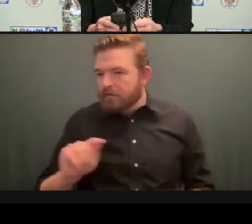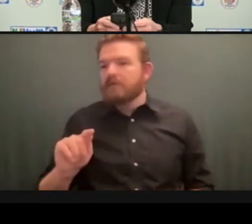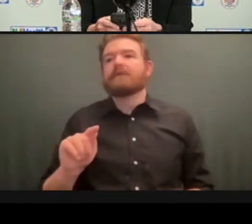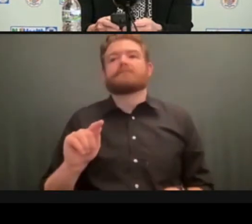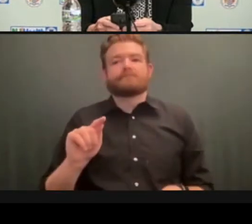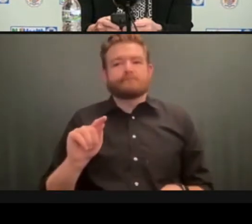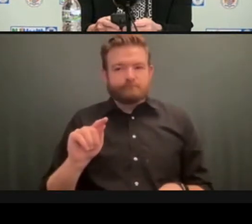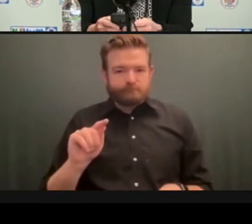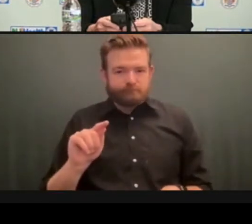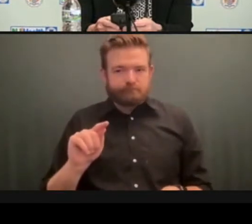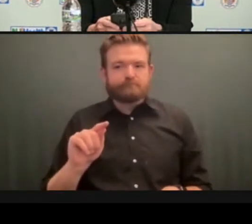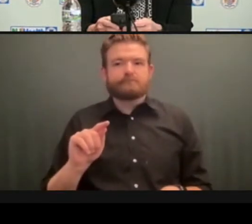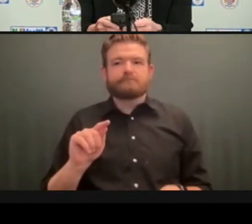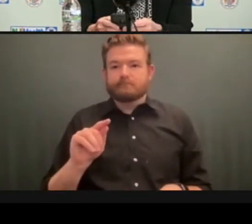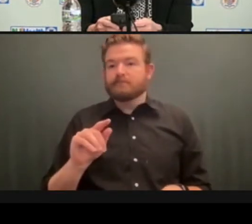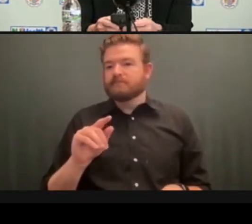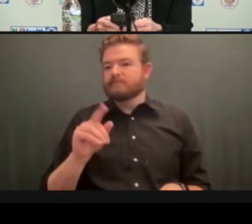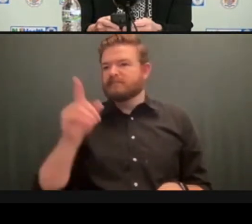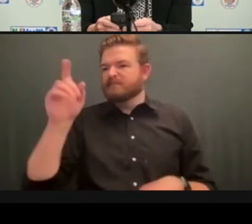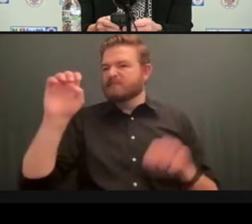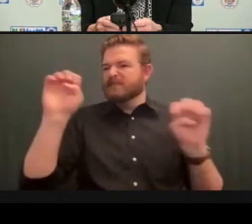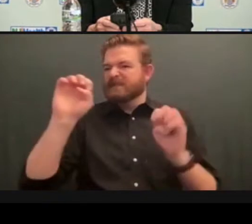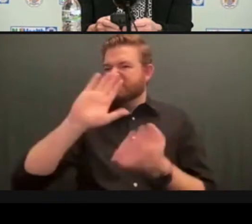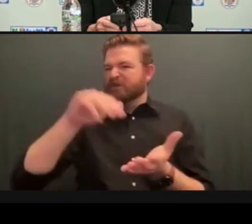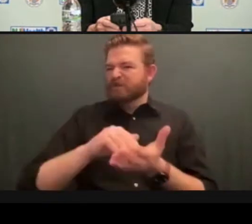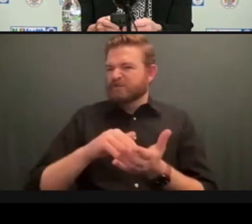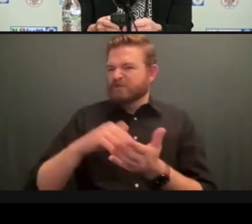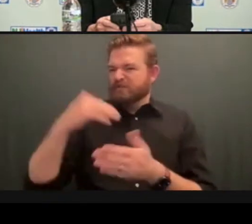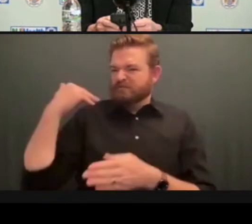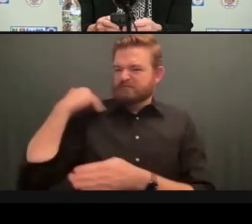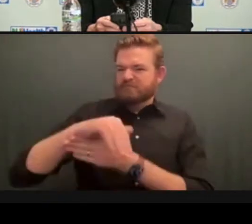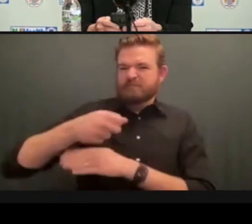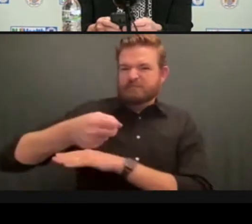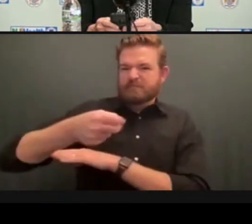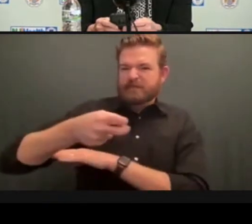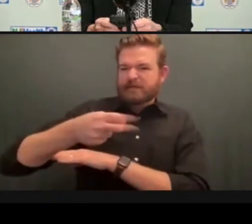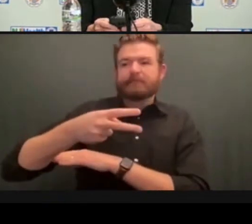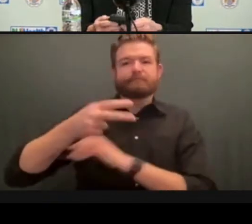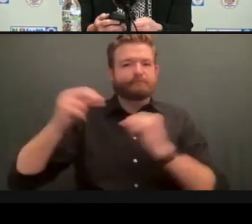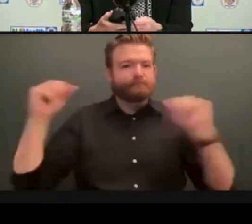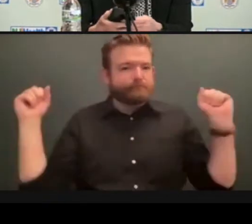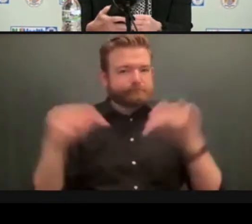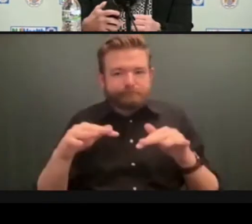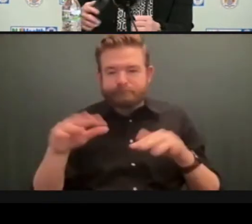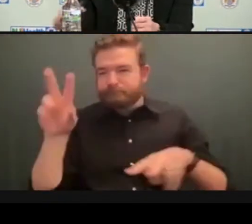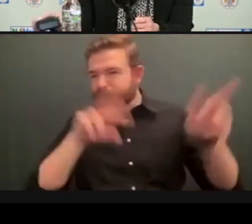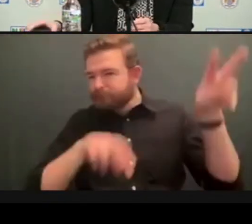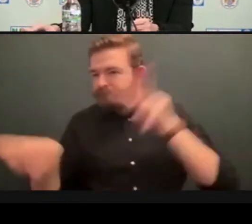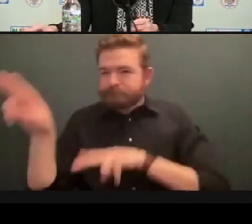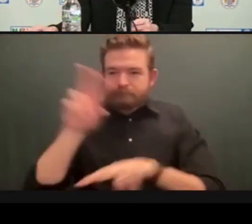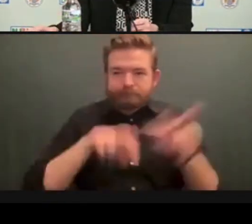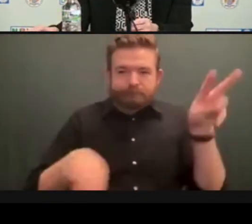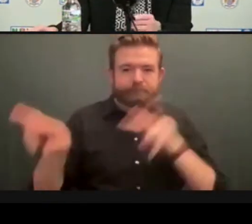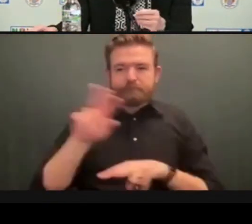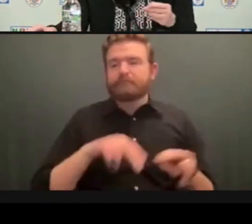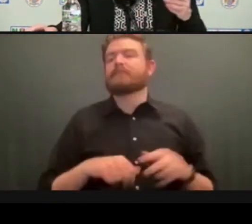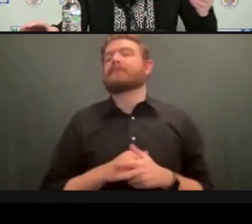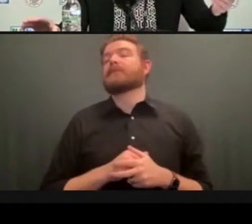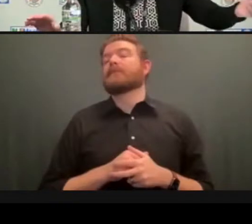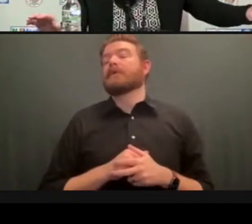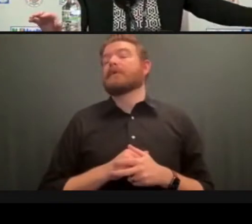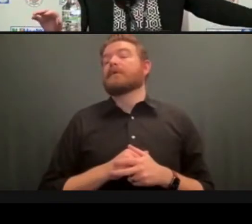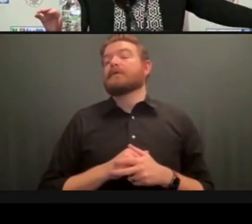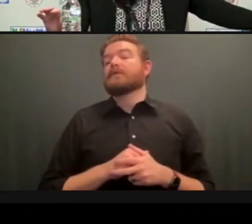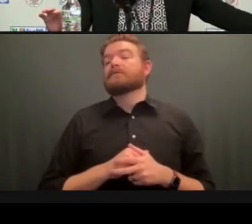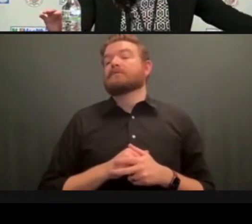to be safe rather than sorry, state workforce came in late today at 10 a.m. I've been back and